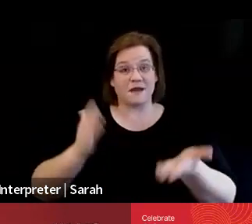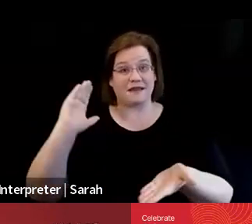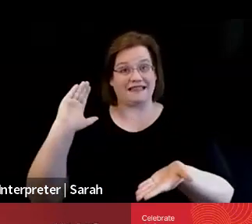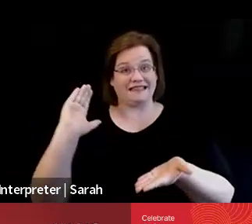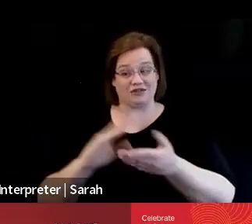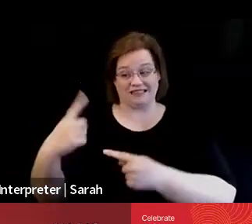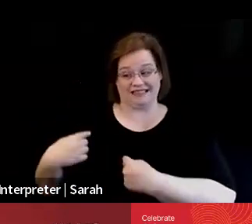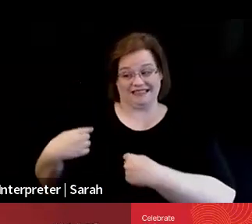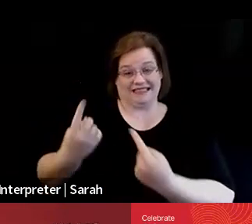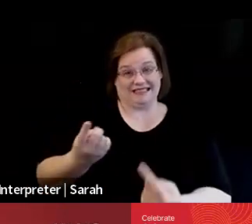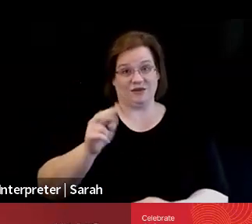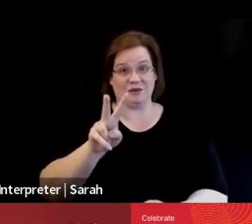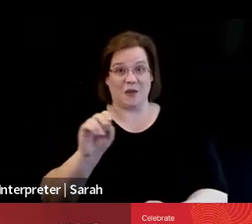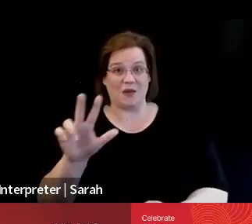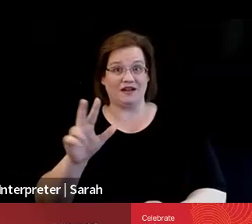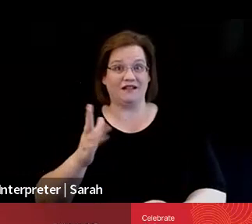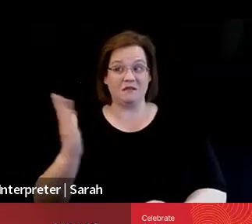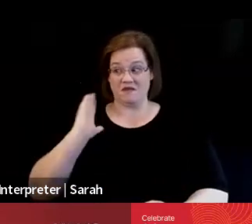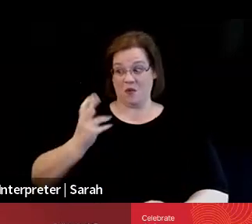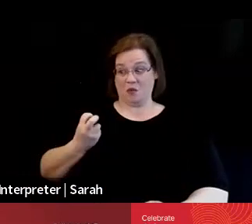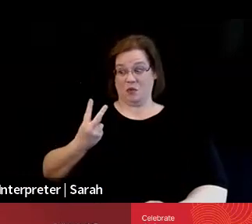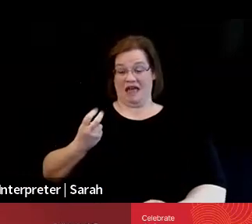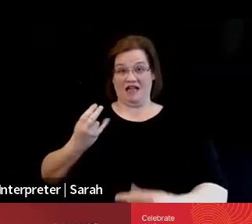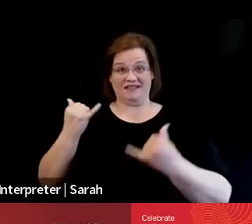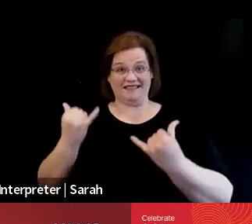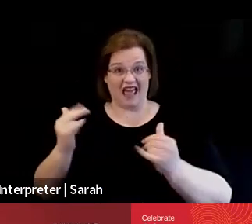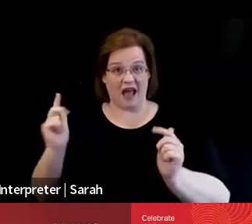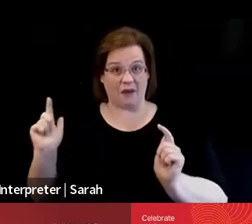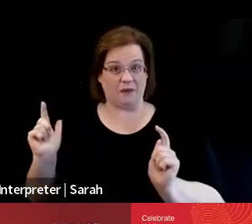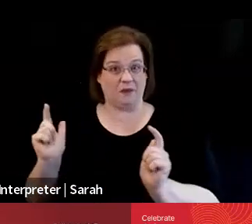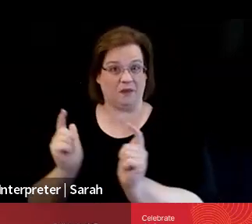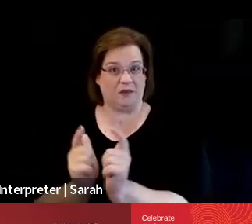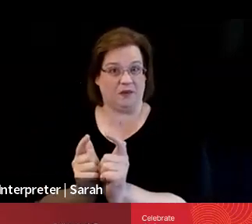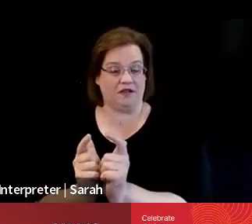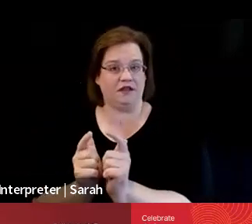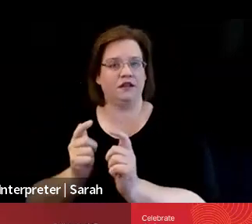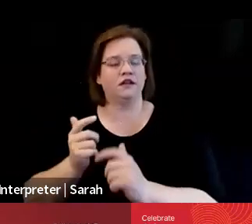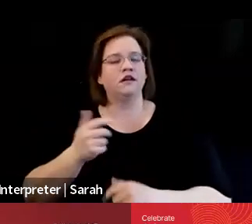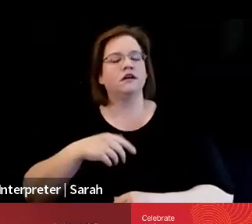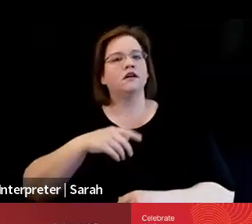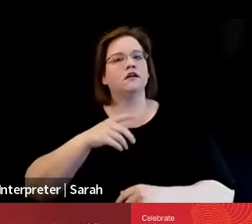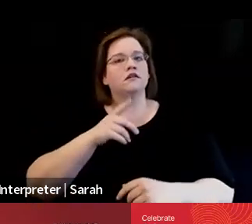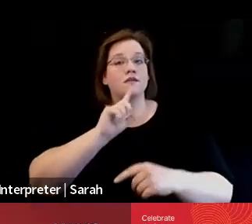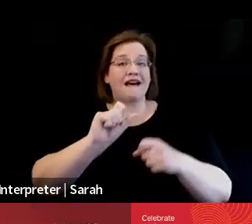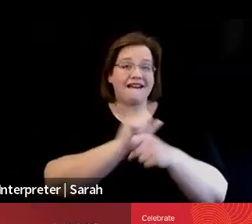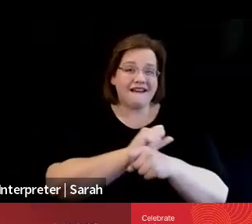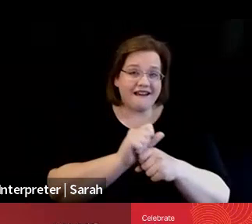since 2003. And so we have this mismatch and this yawning gap between kind of what the actual level of health literacy is